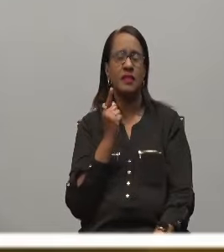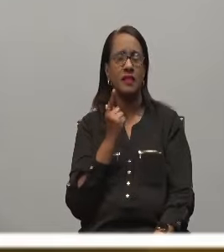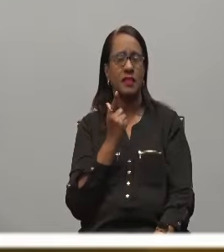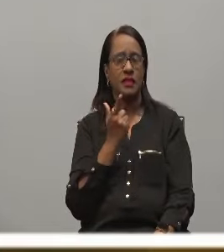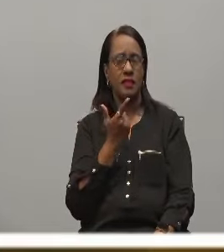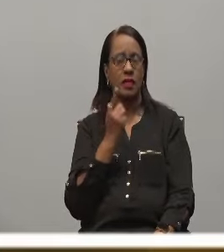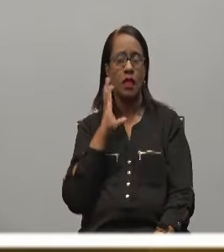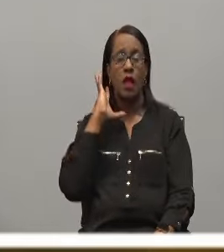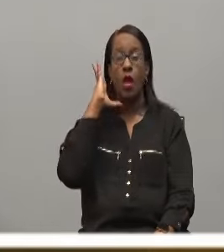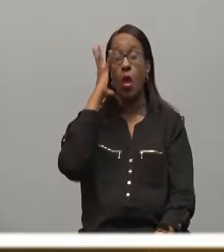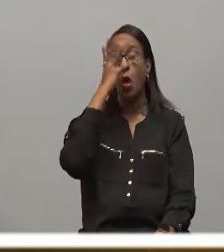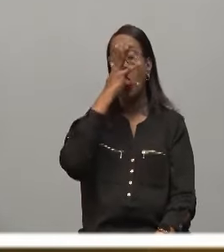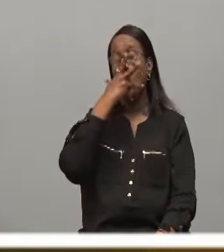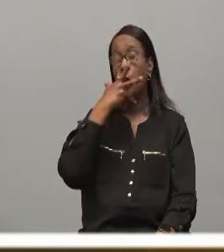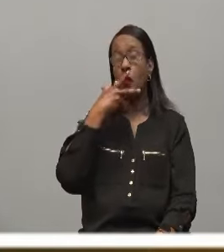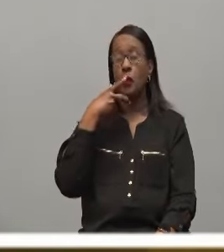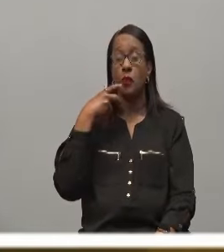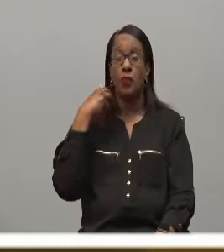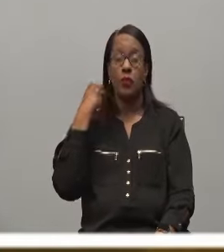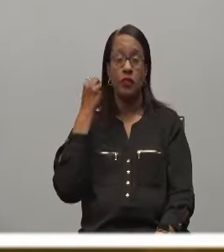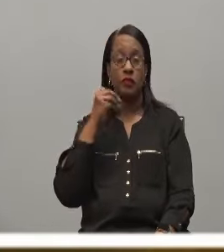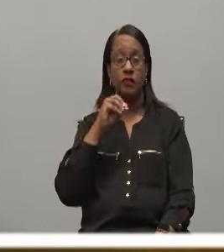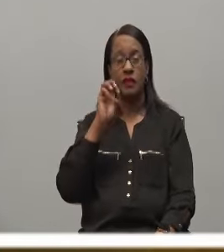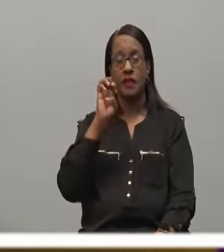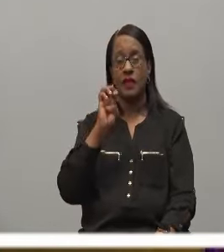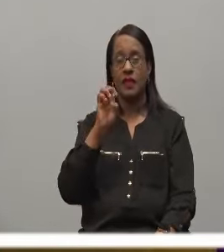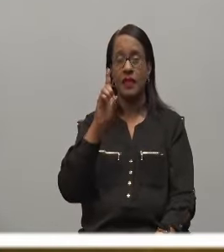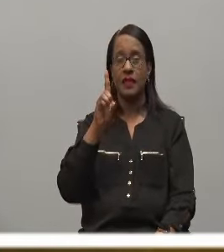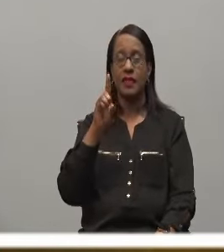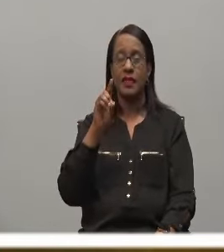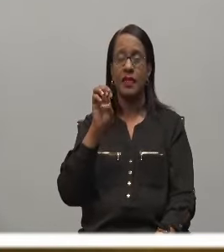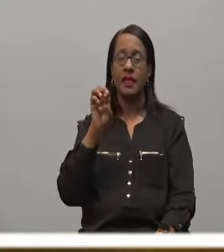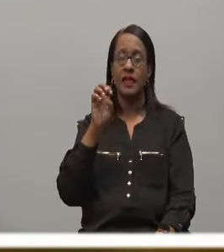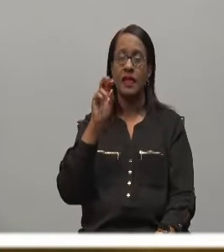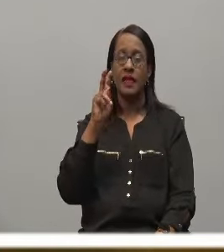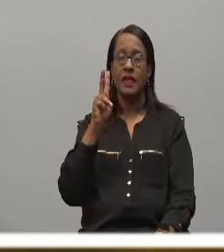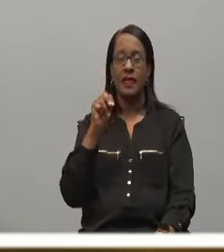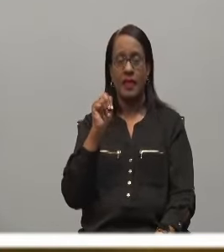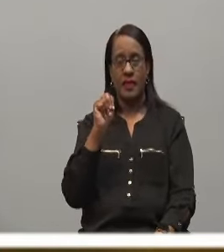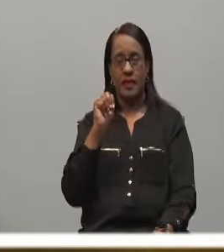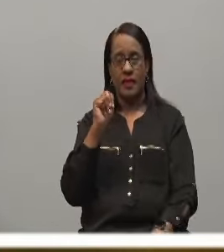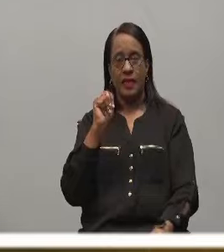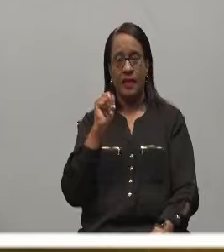beautiful ecological system that was Eden, that was